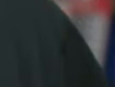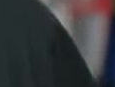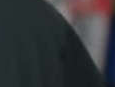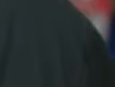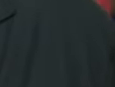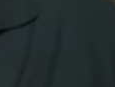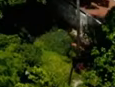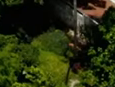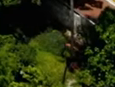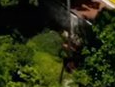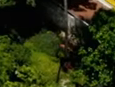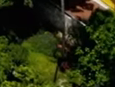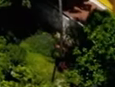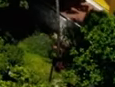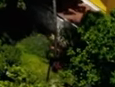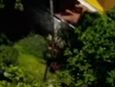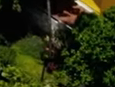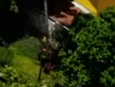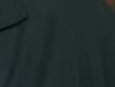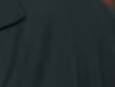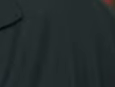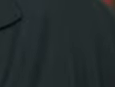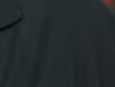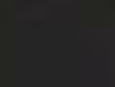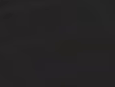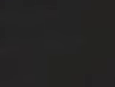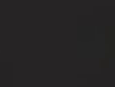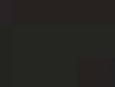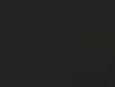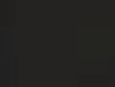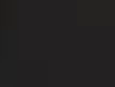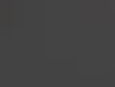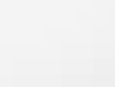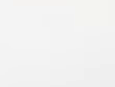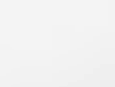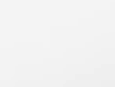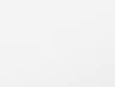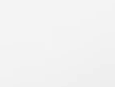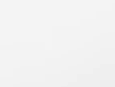Road. So come by and visit us at CBS Pro Store on Robinson Road, where we can help you build beautiful.